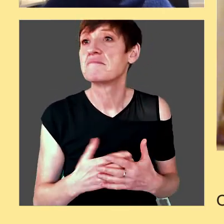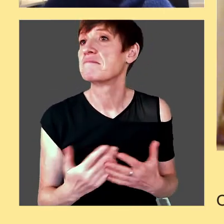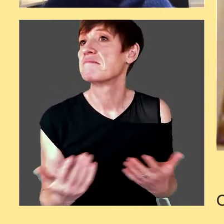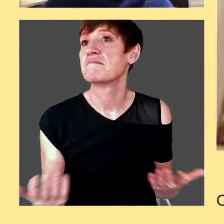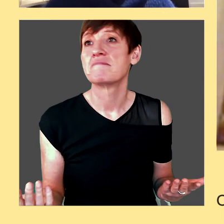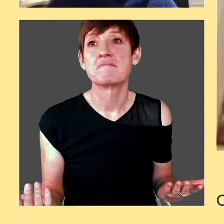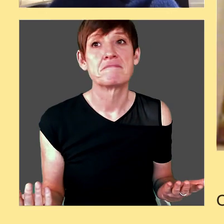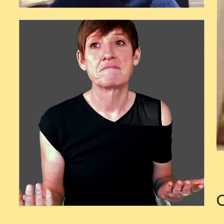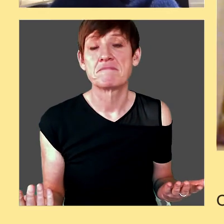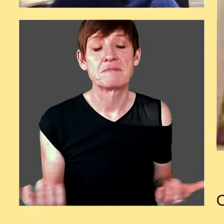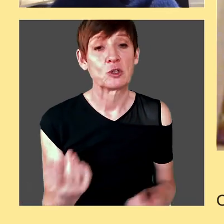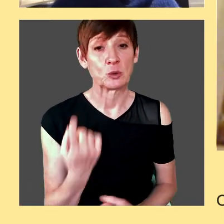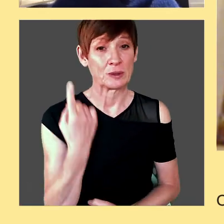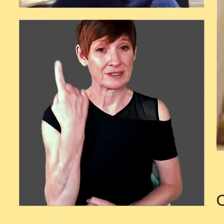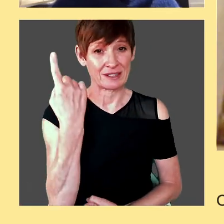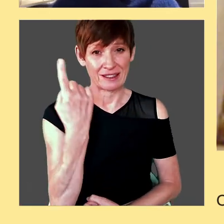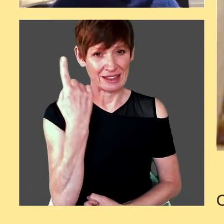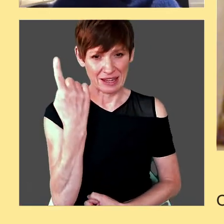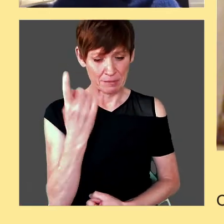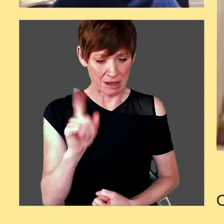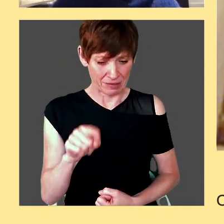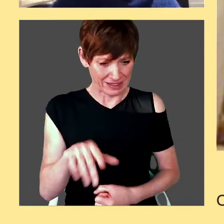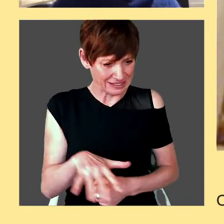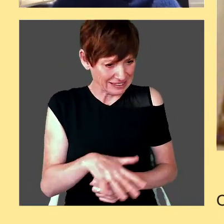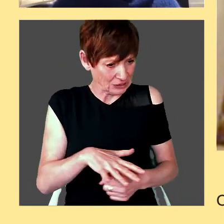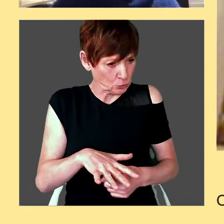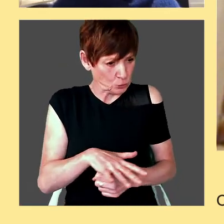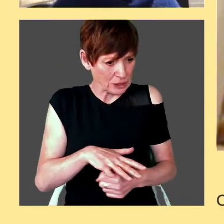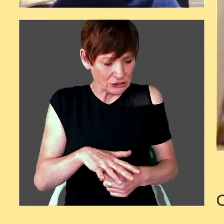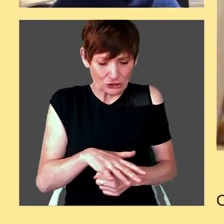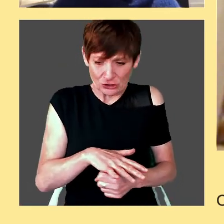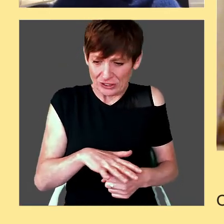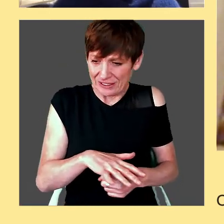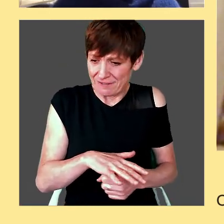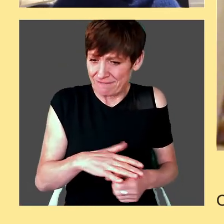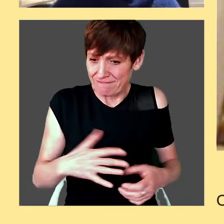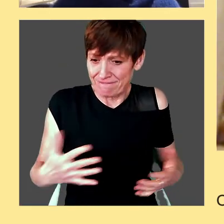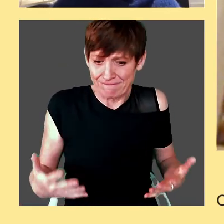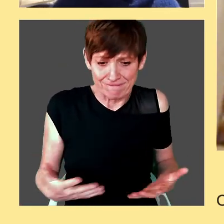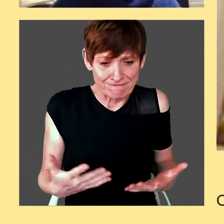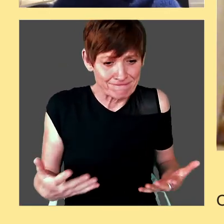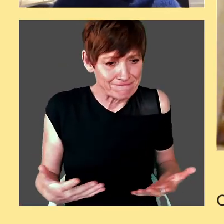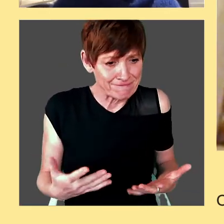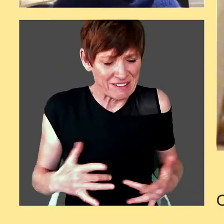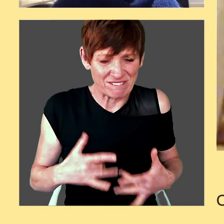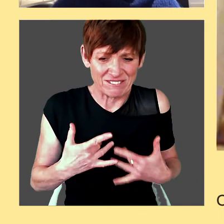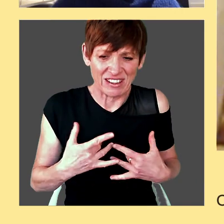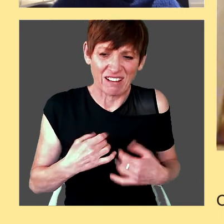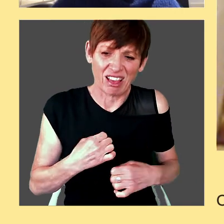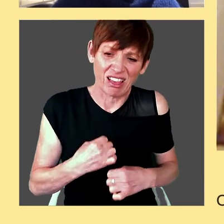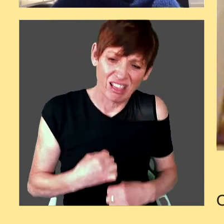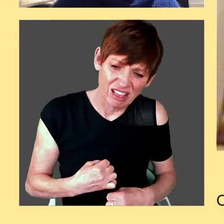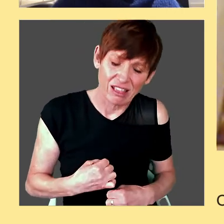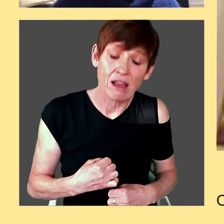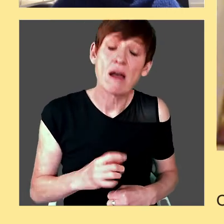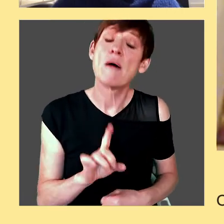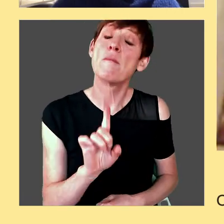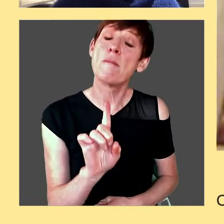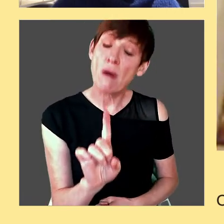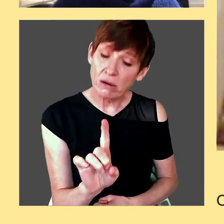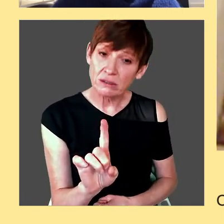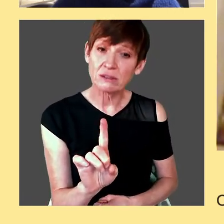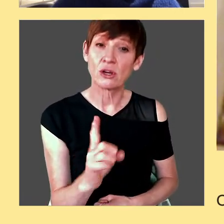what situation hold you in and keep you that feeling. One thing I can advise you